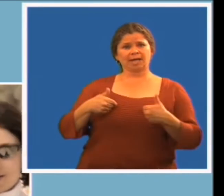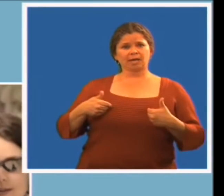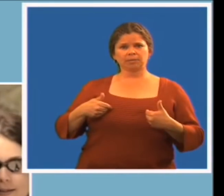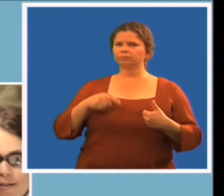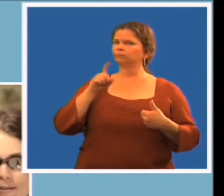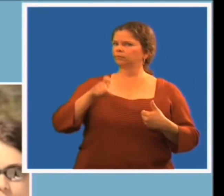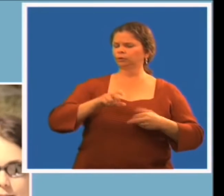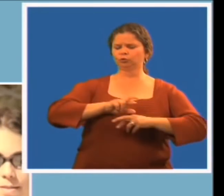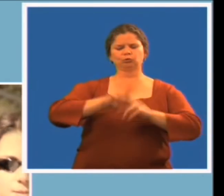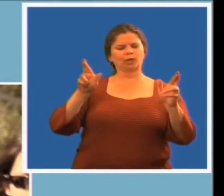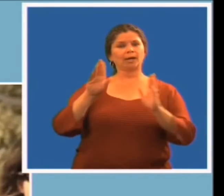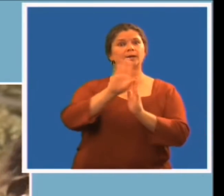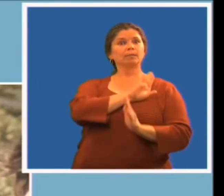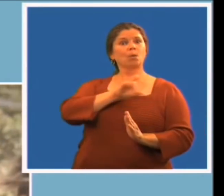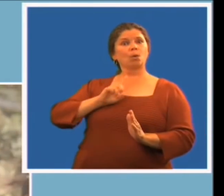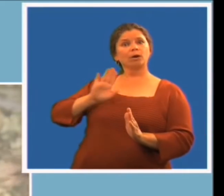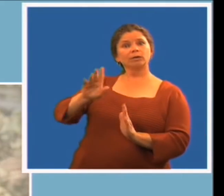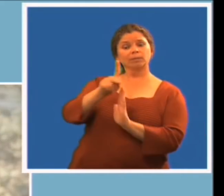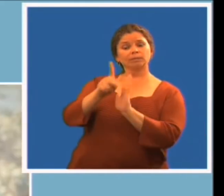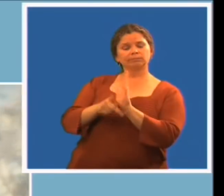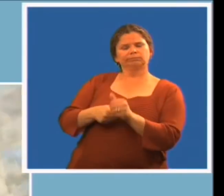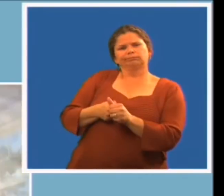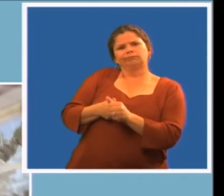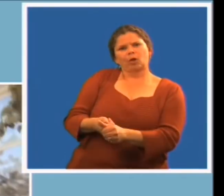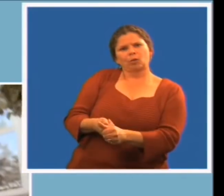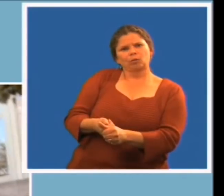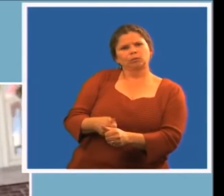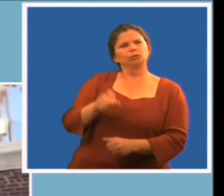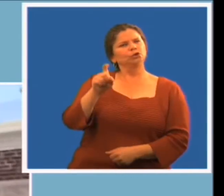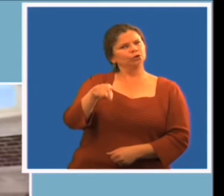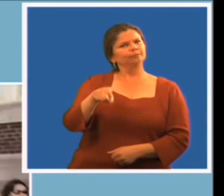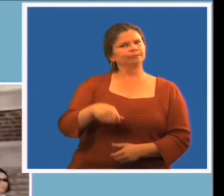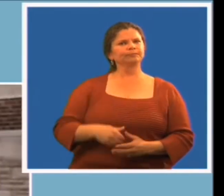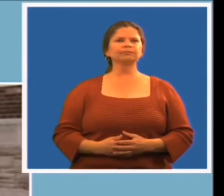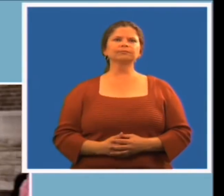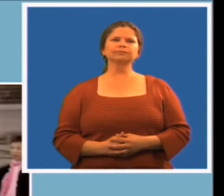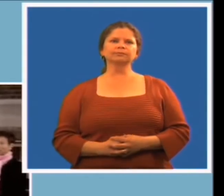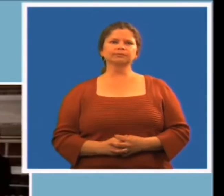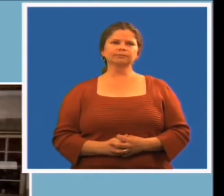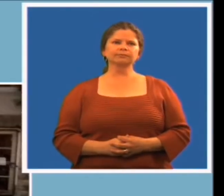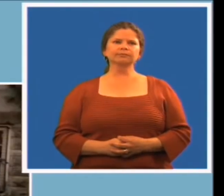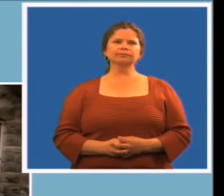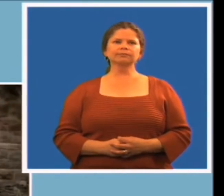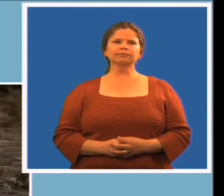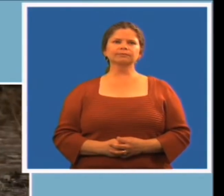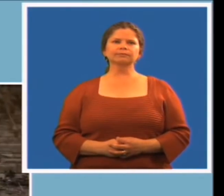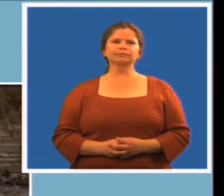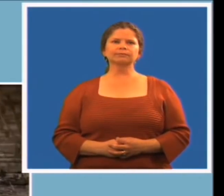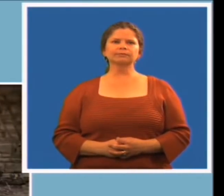students or staff require service animals, the board procedure for that should be followed.